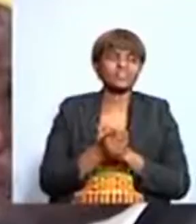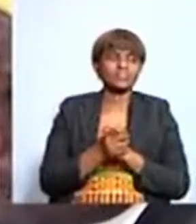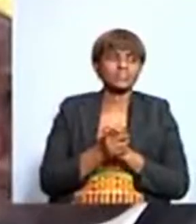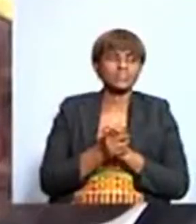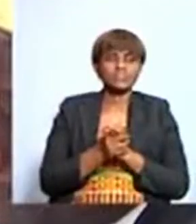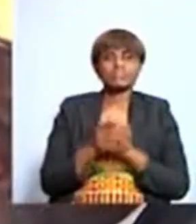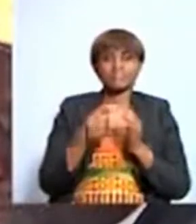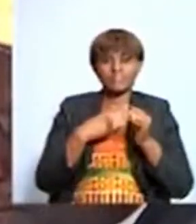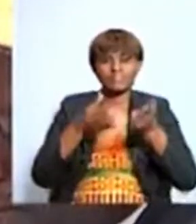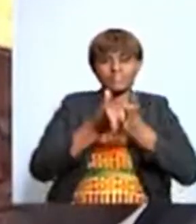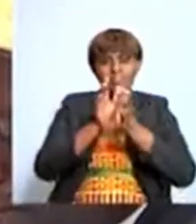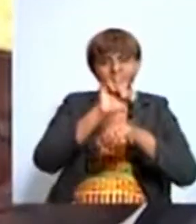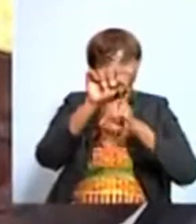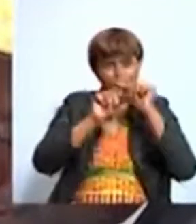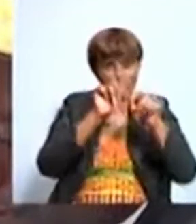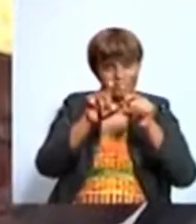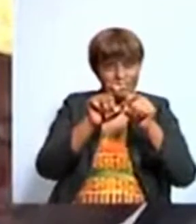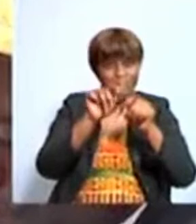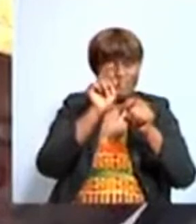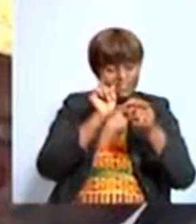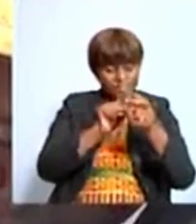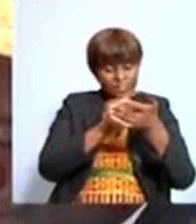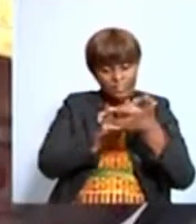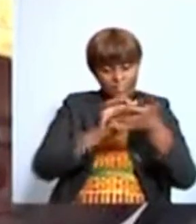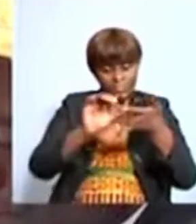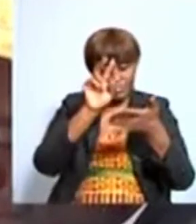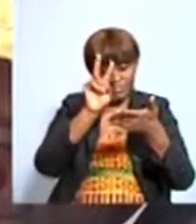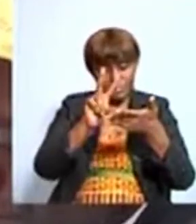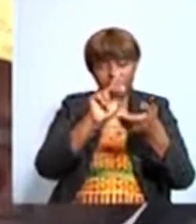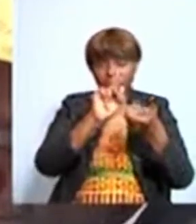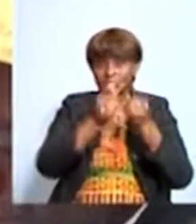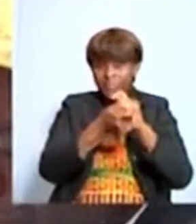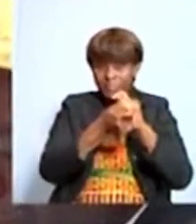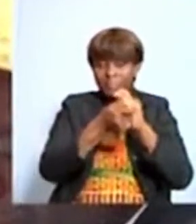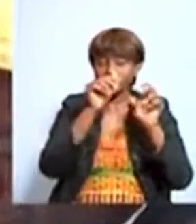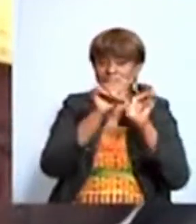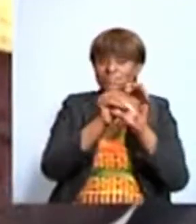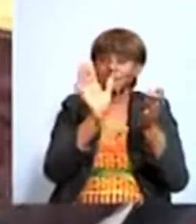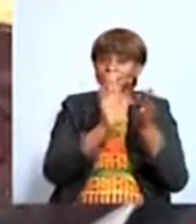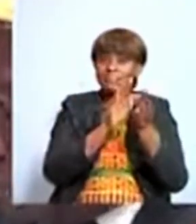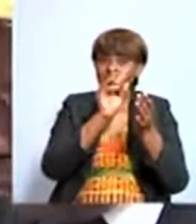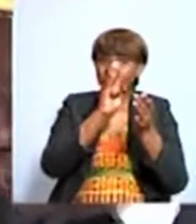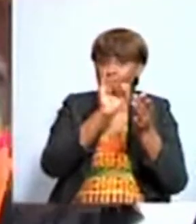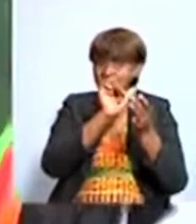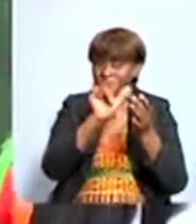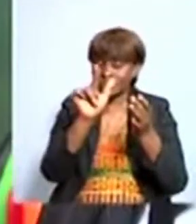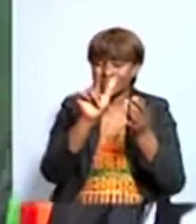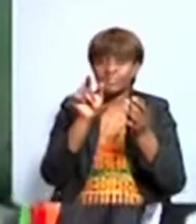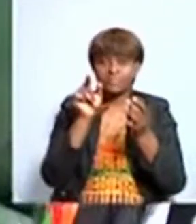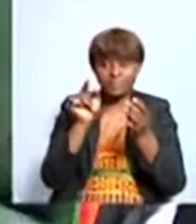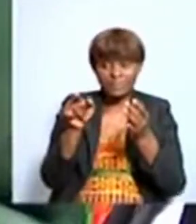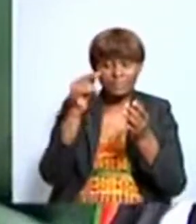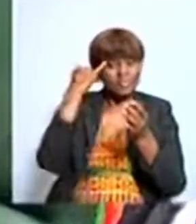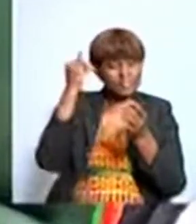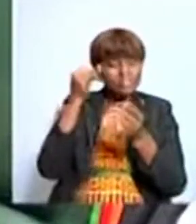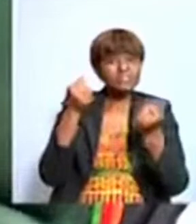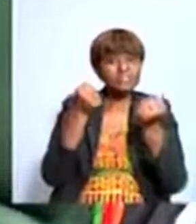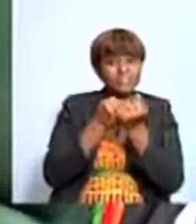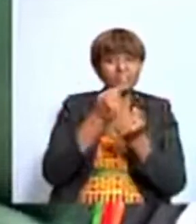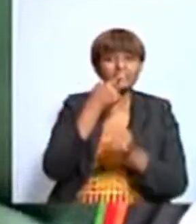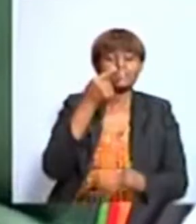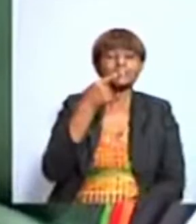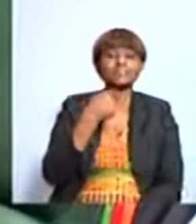I put the question. The question is that clause 2 as amended stands part of the bill. As many are of that opinion, say